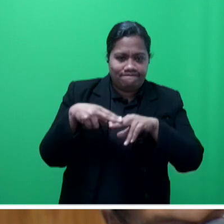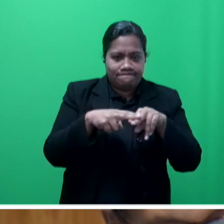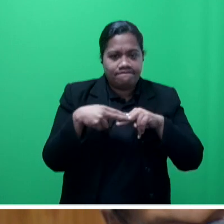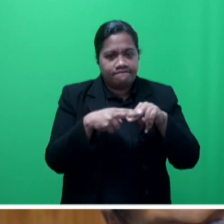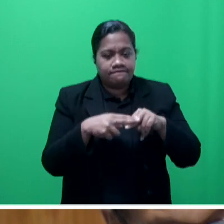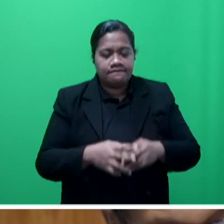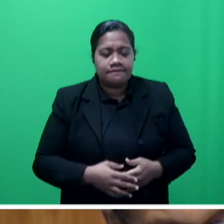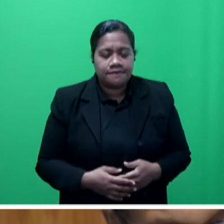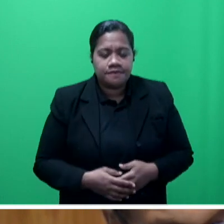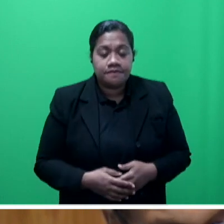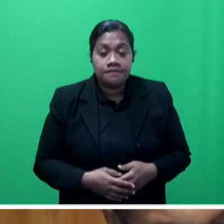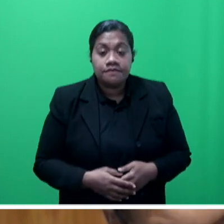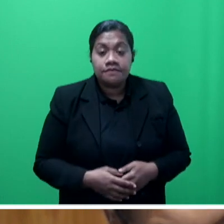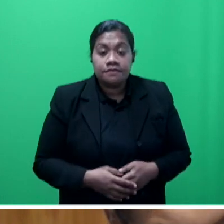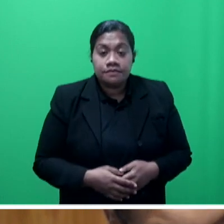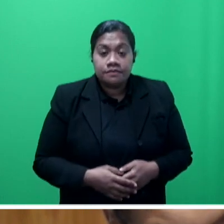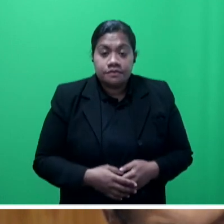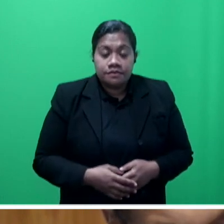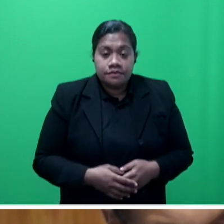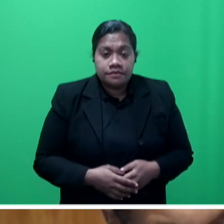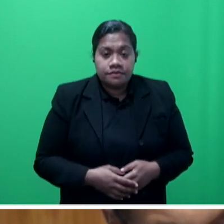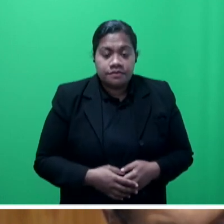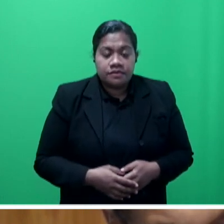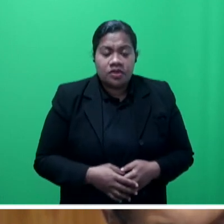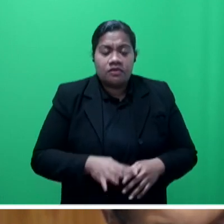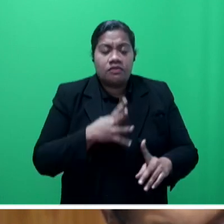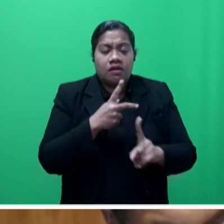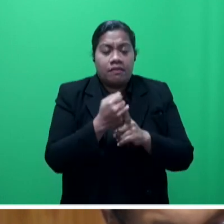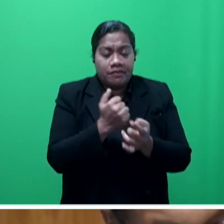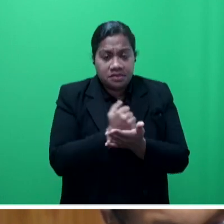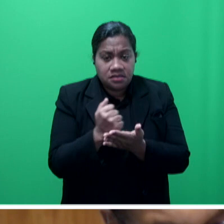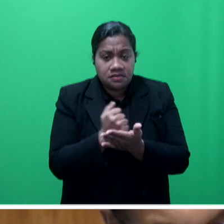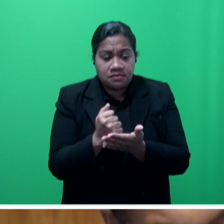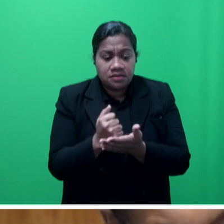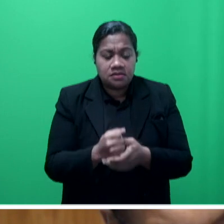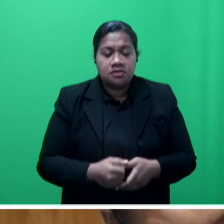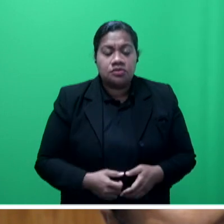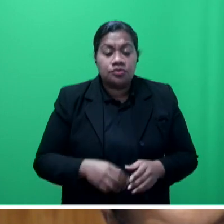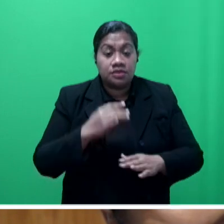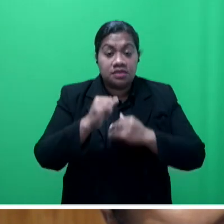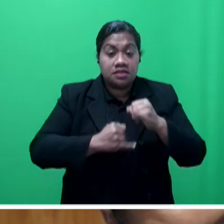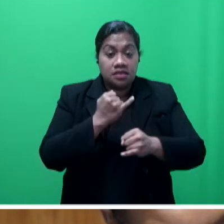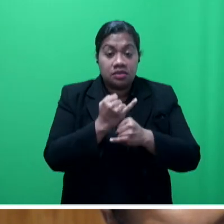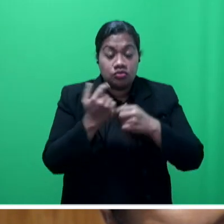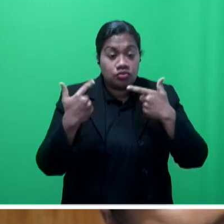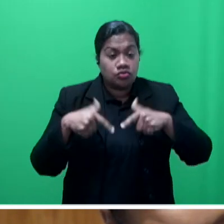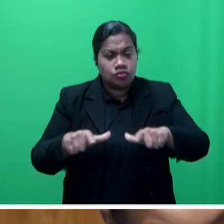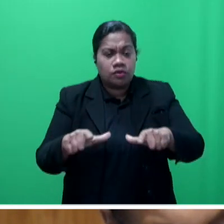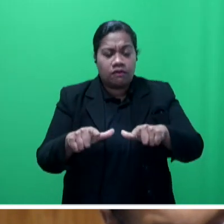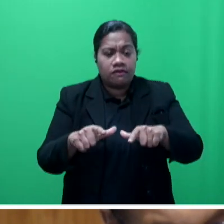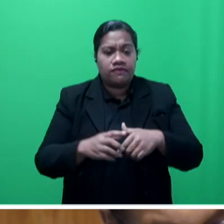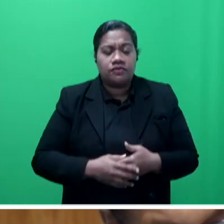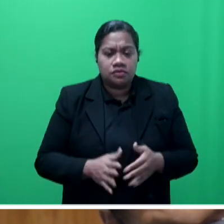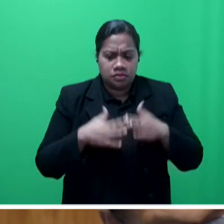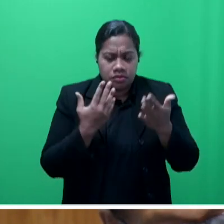those travelling to the country. In terms of impact in numbers, Honourable Speaker, sir, with this international travel has definitely become a